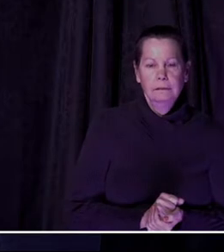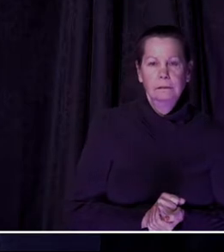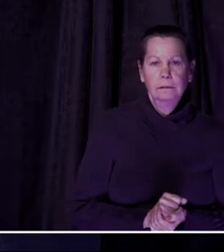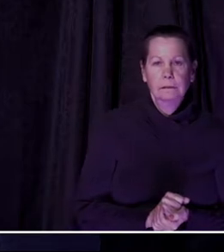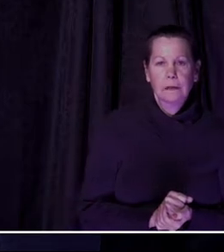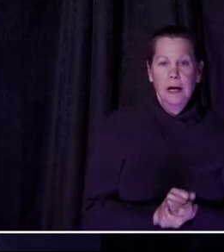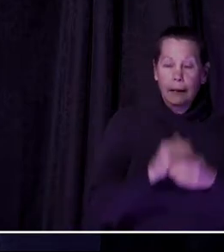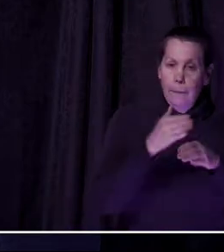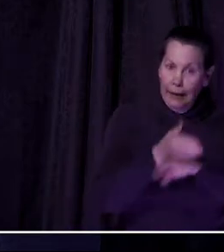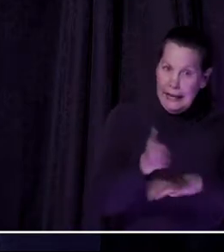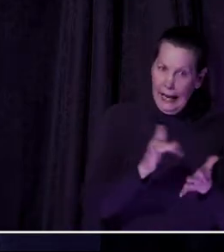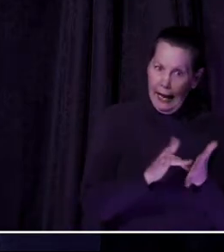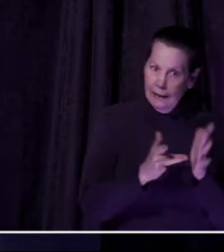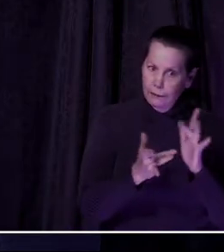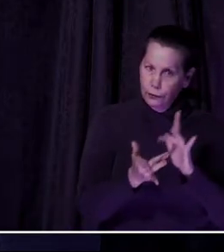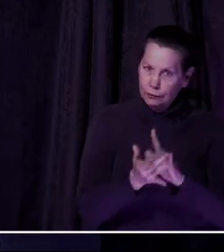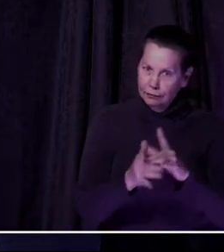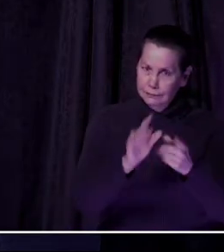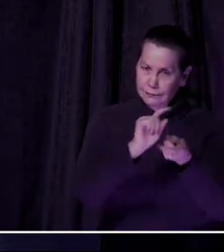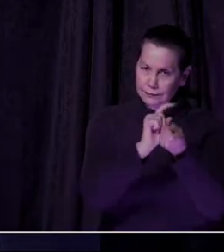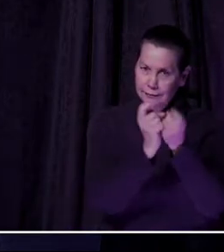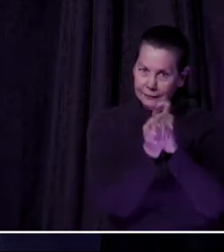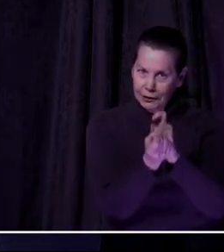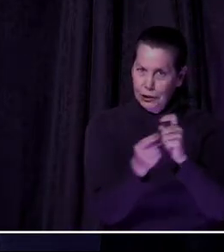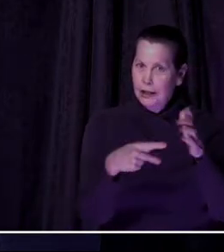But after Jesus got a hold of Paul,